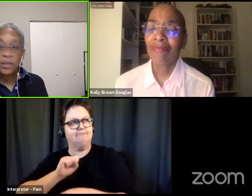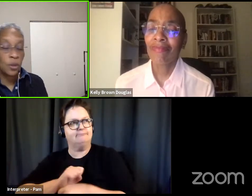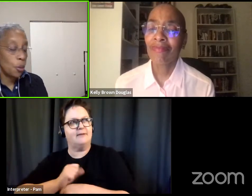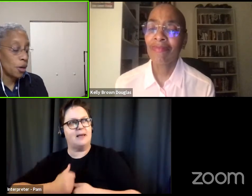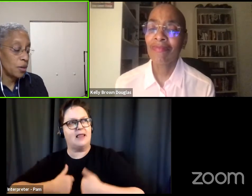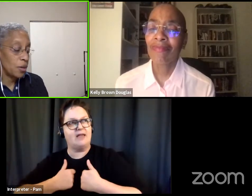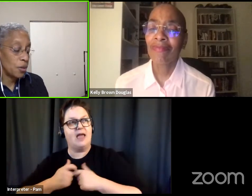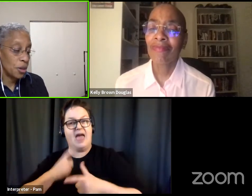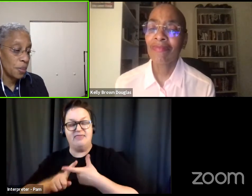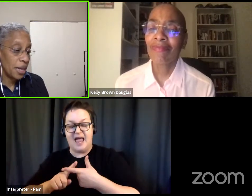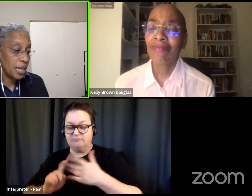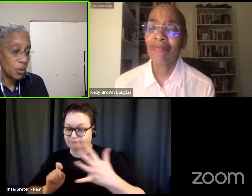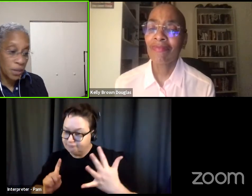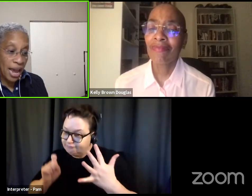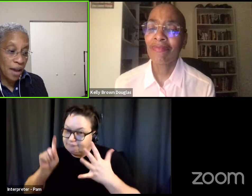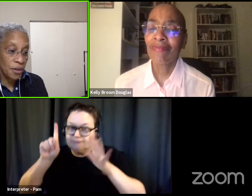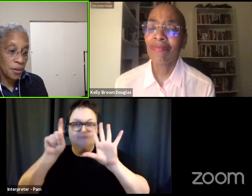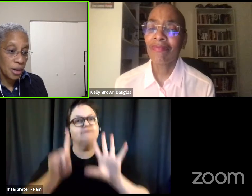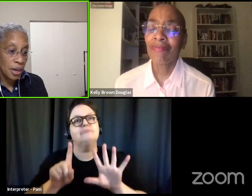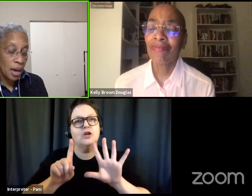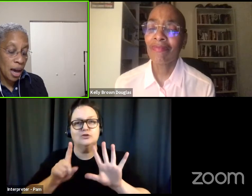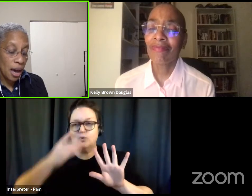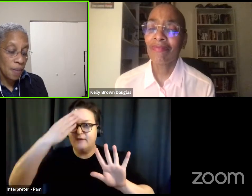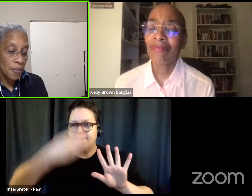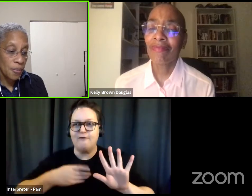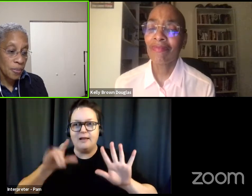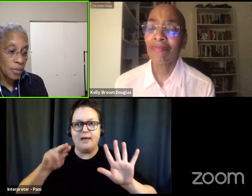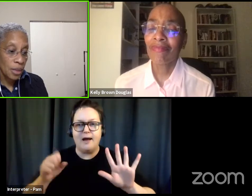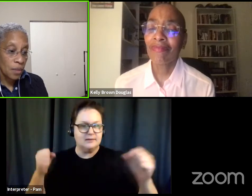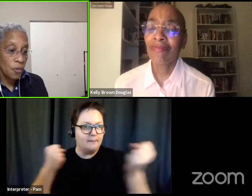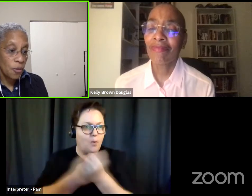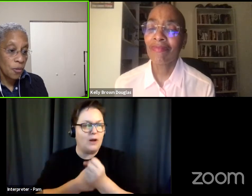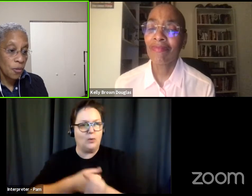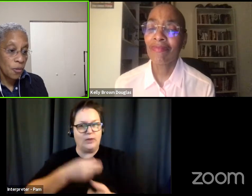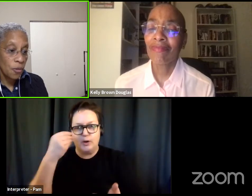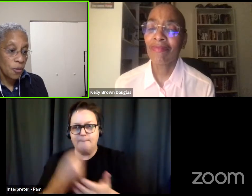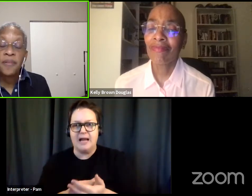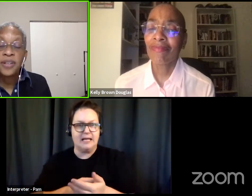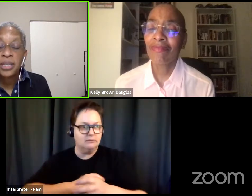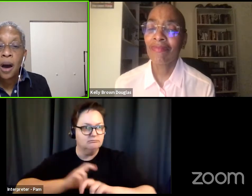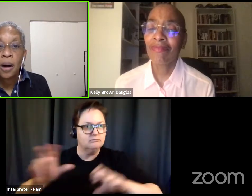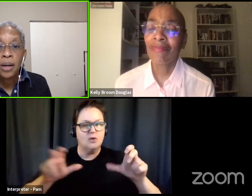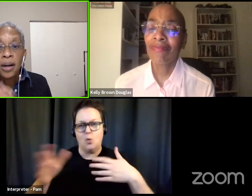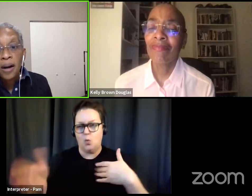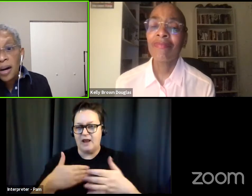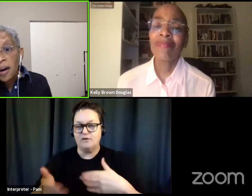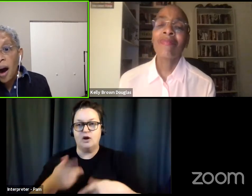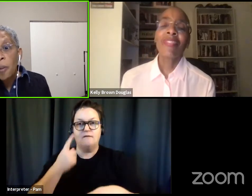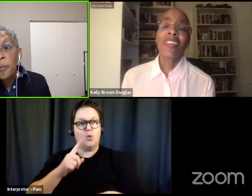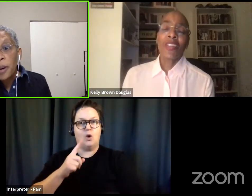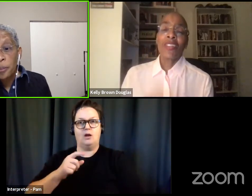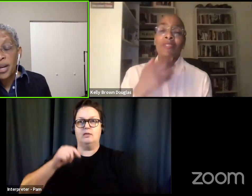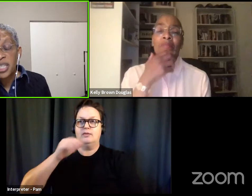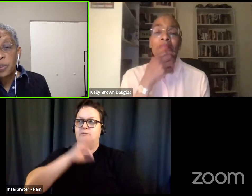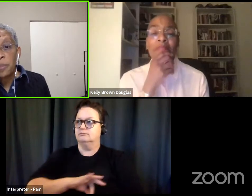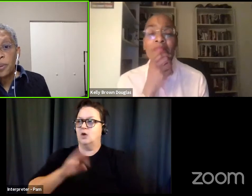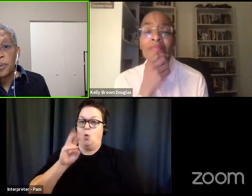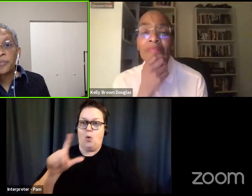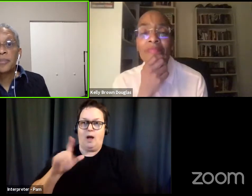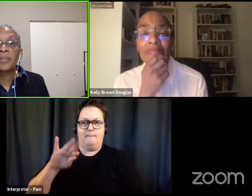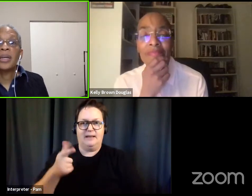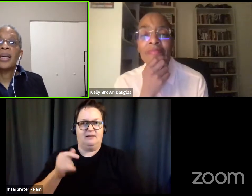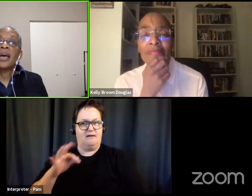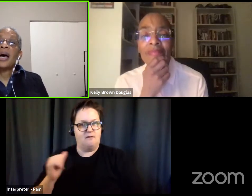you will, supporting with your money or what have you, for the well-being of us all oppressed